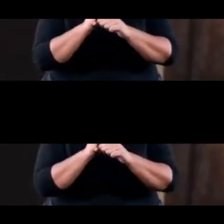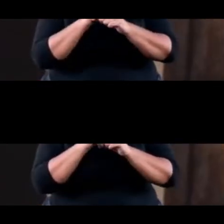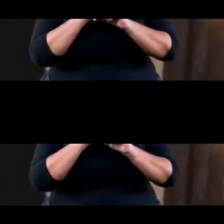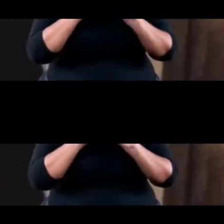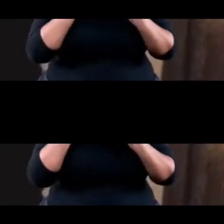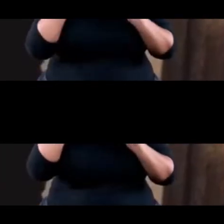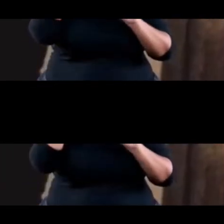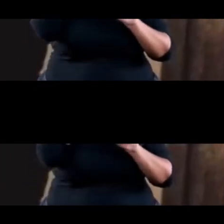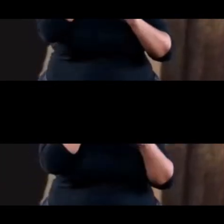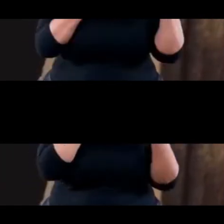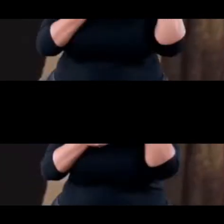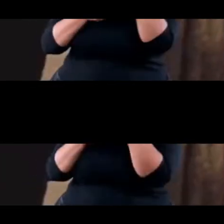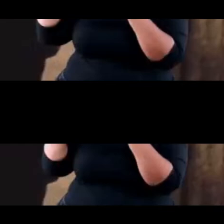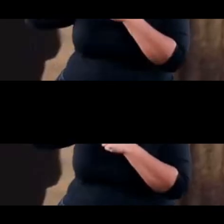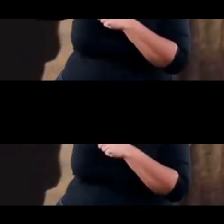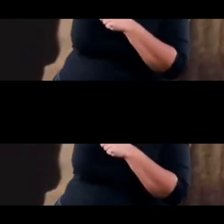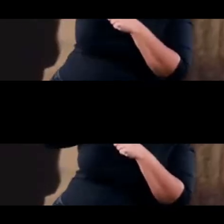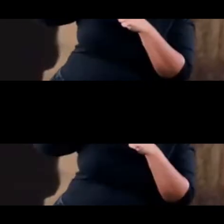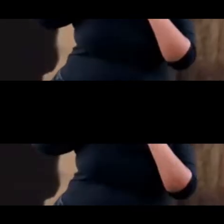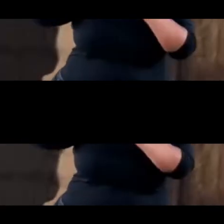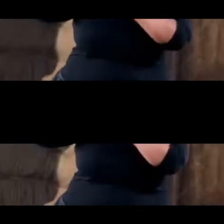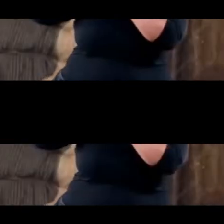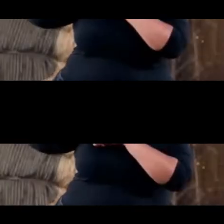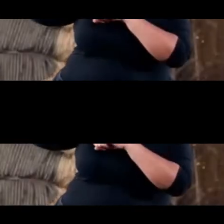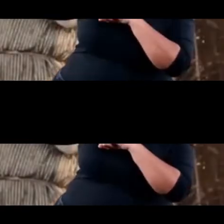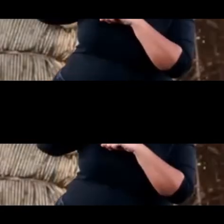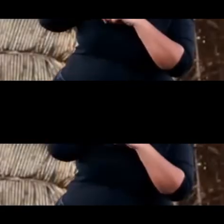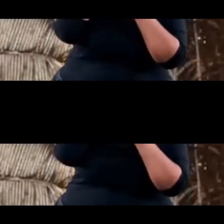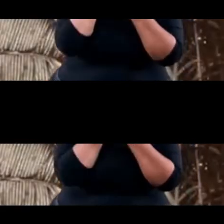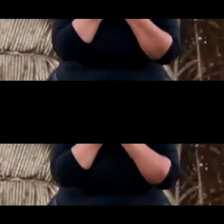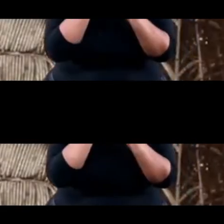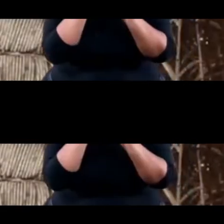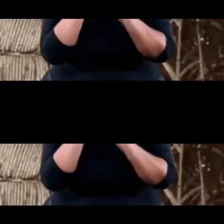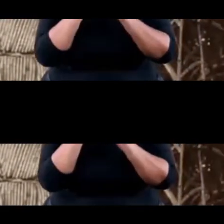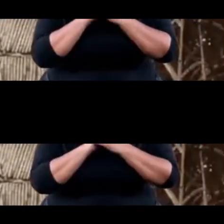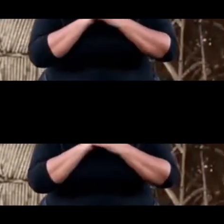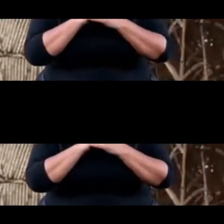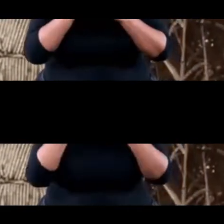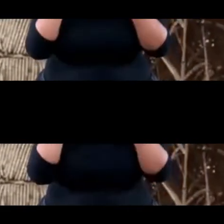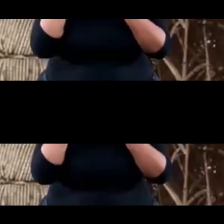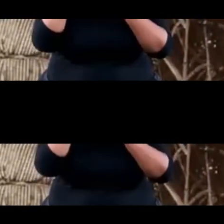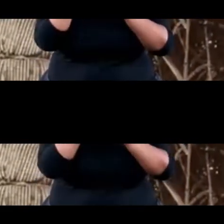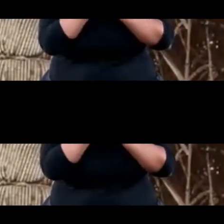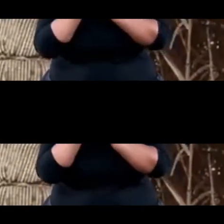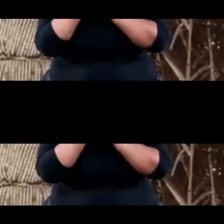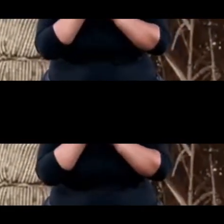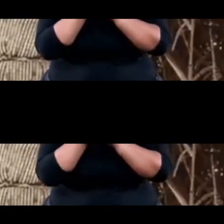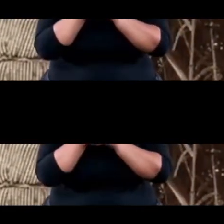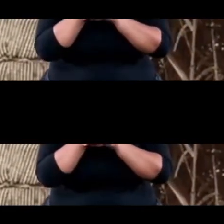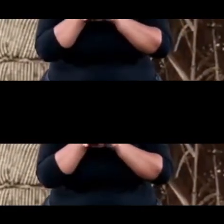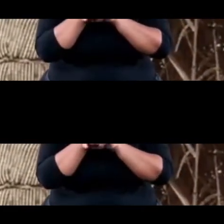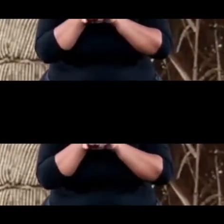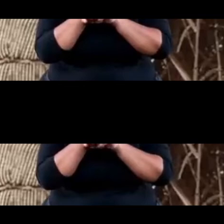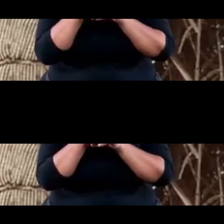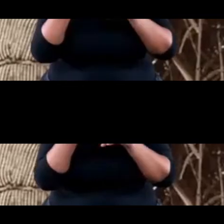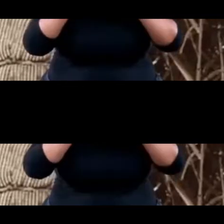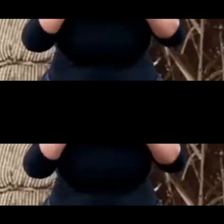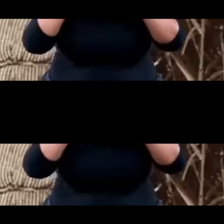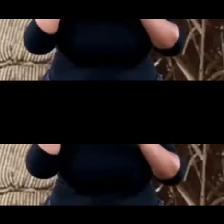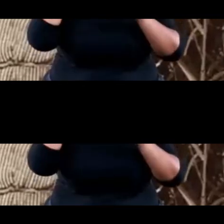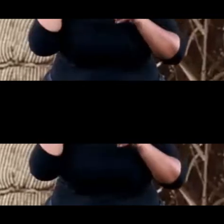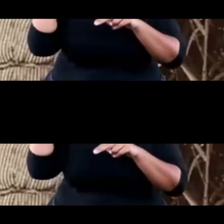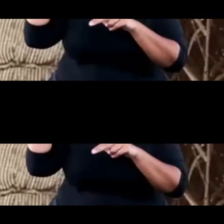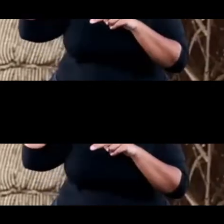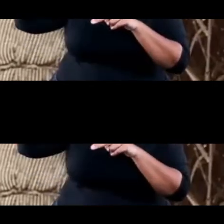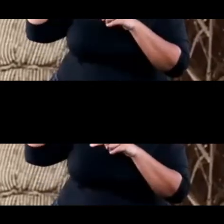person would then pay for their passage to America. Slavery grew in the colonies because the indentured servants cost a